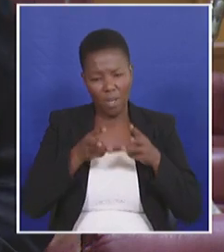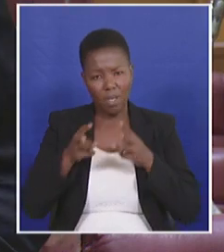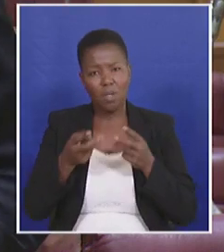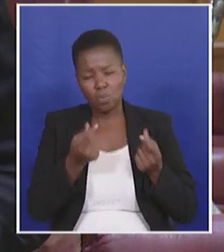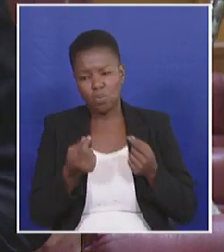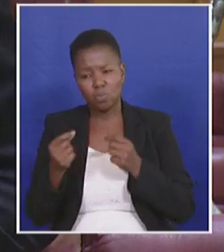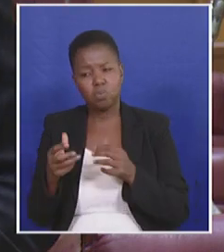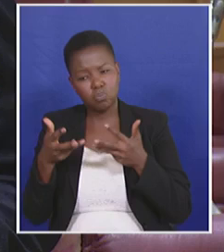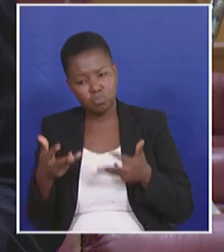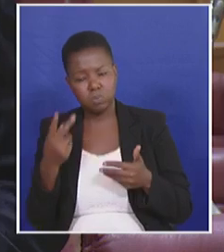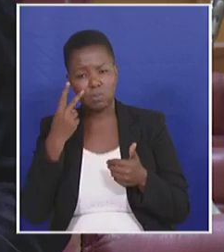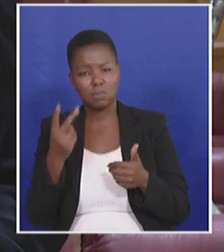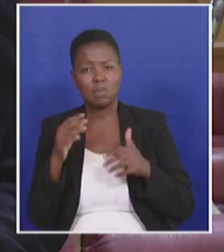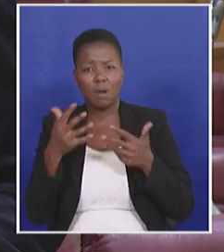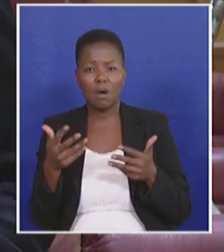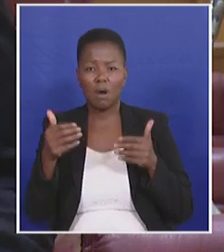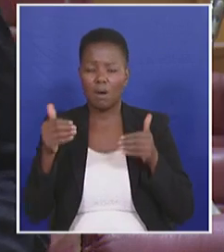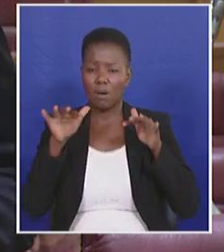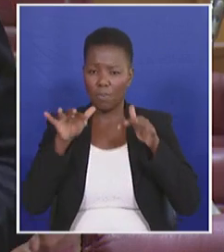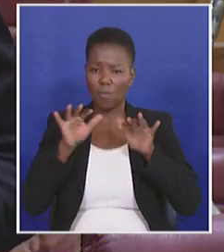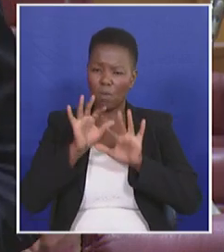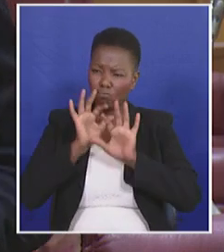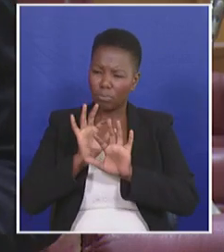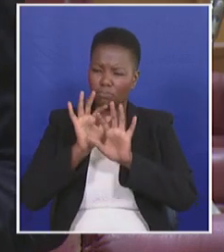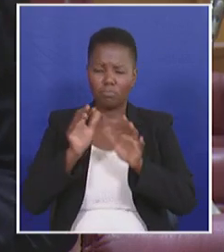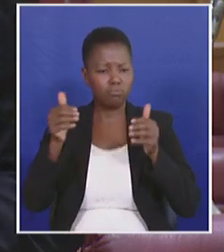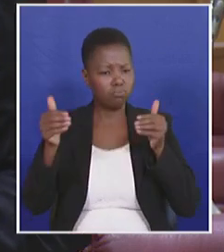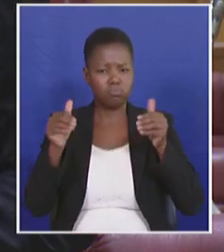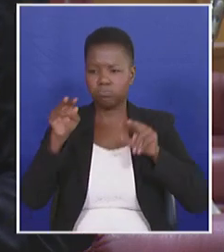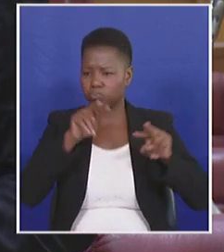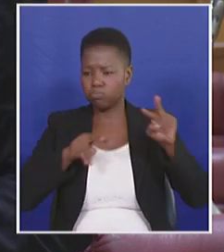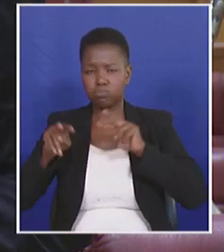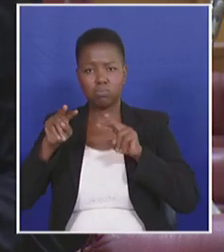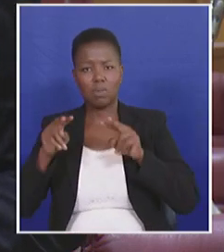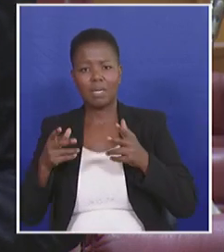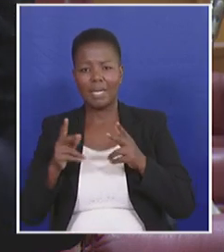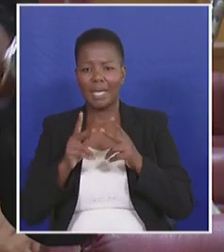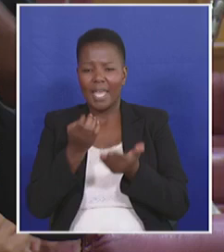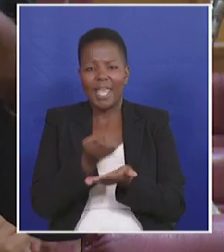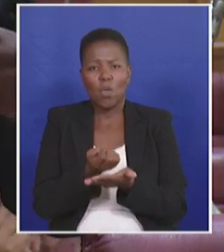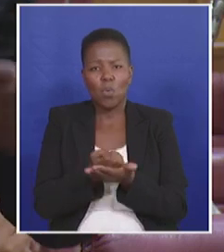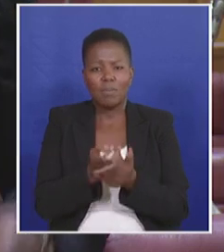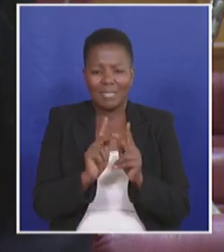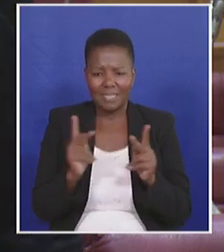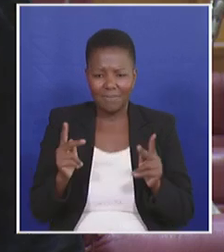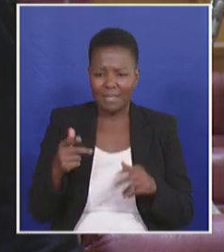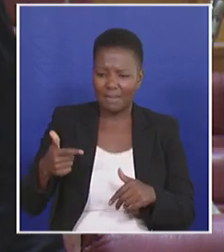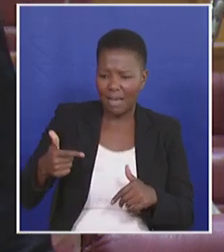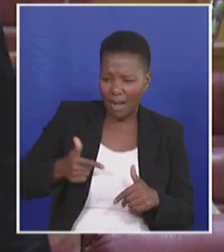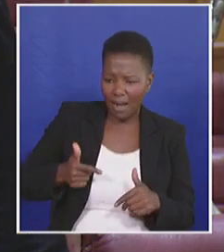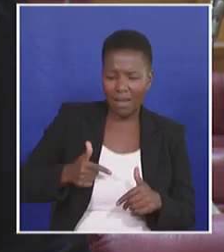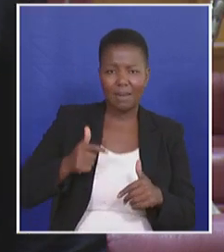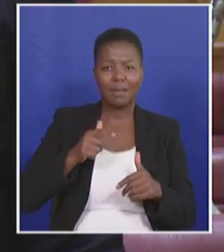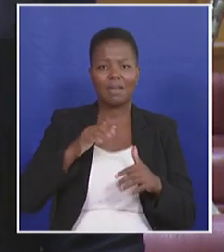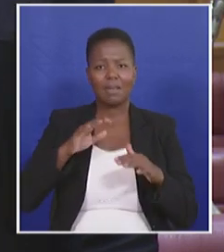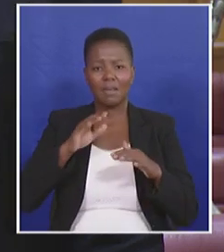issues of crowd management and control, the question of equipment as part of